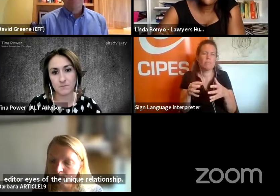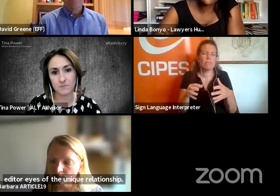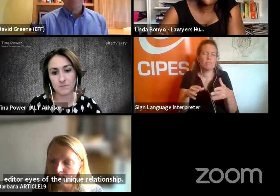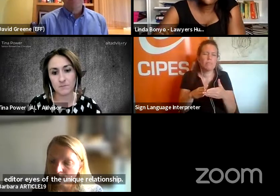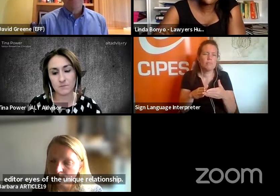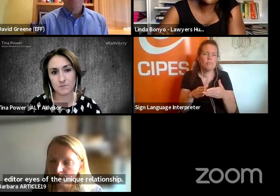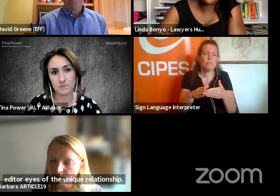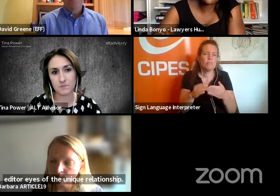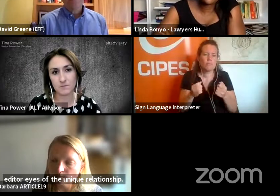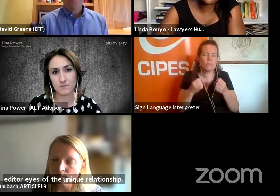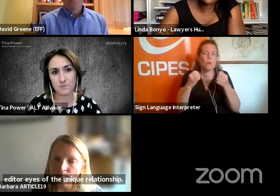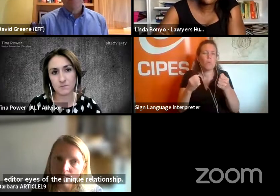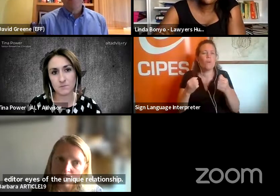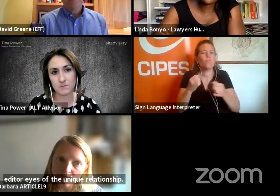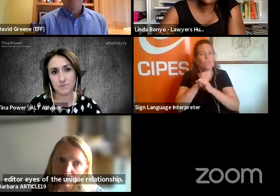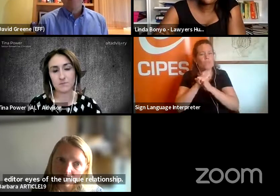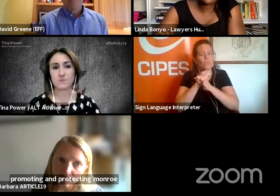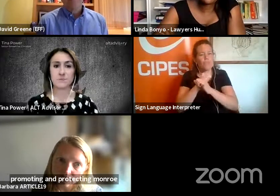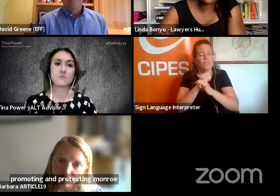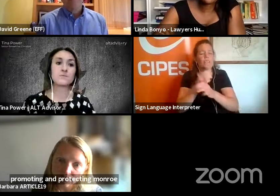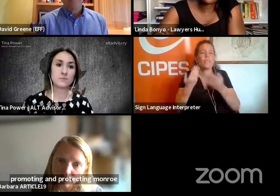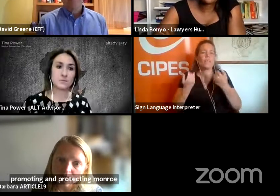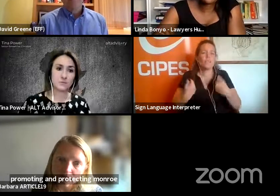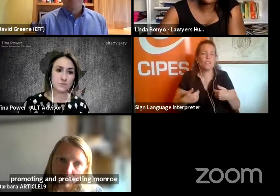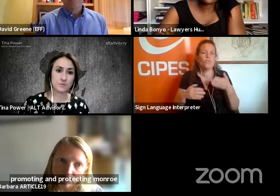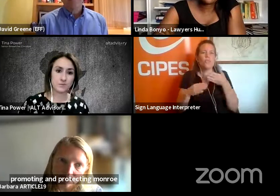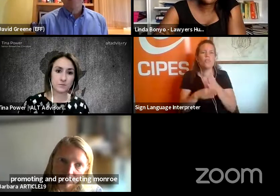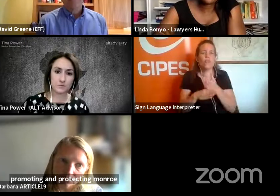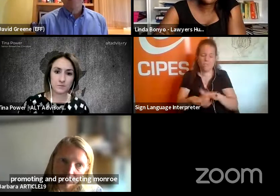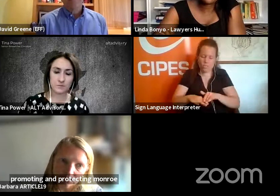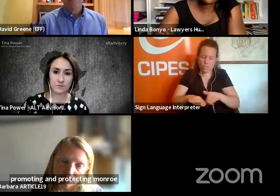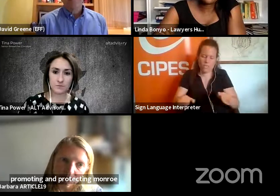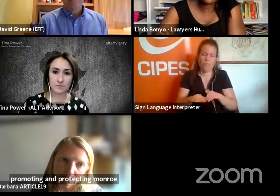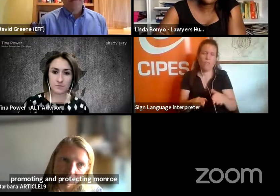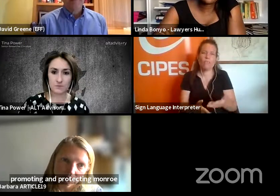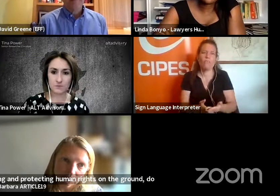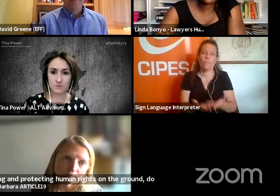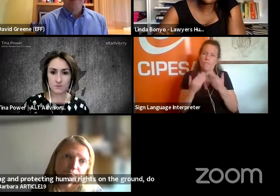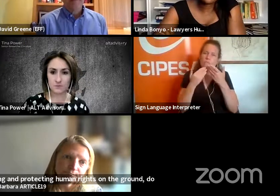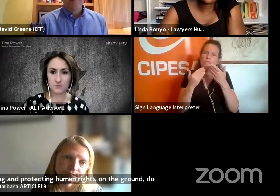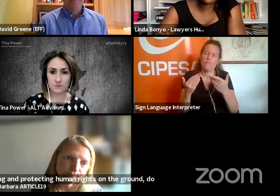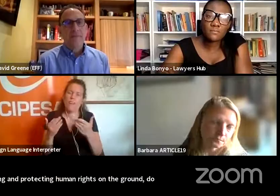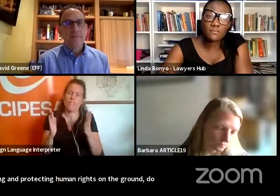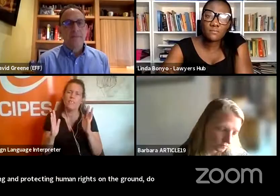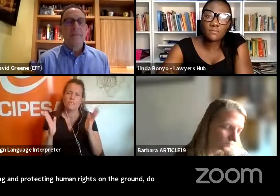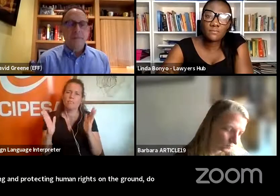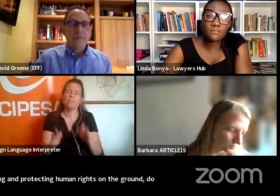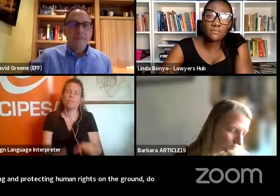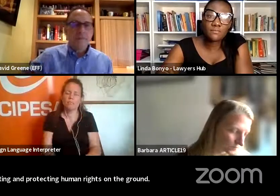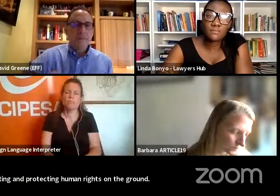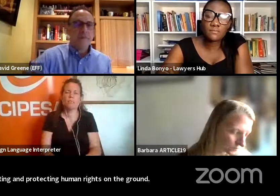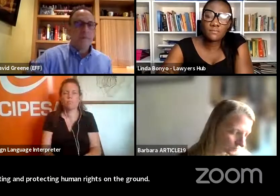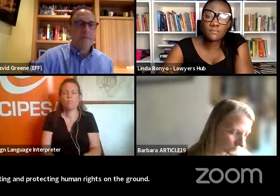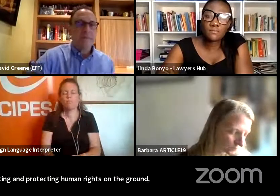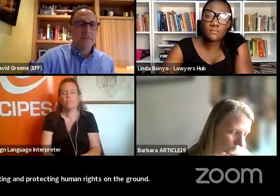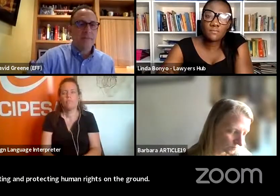promoting and protecting human rights on the ground. I think that's all what I want.